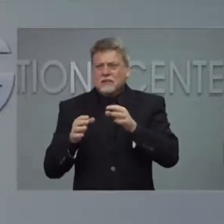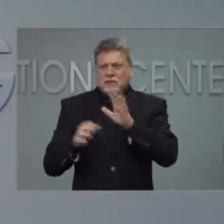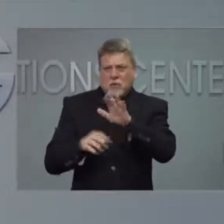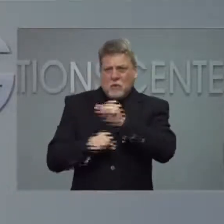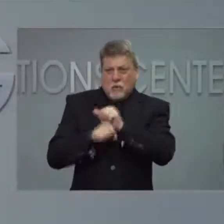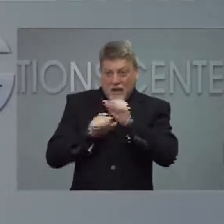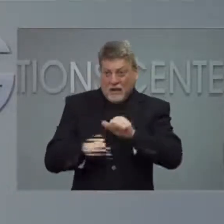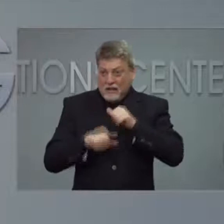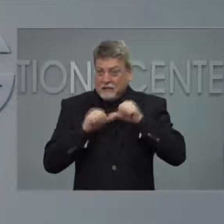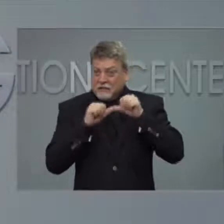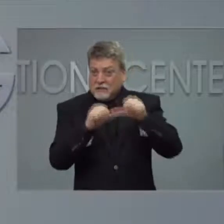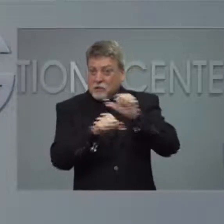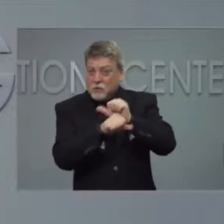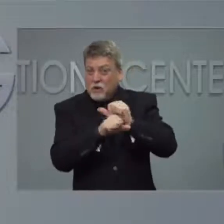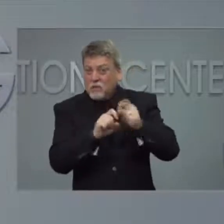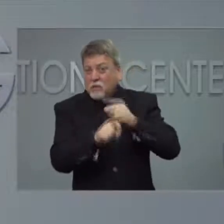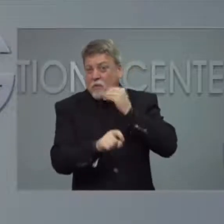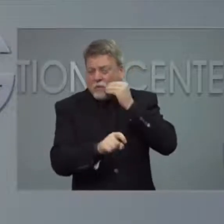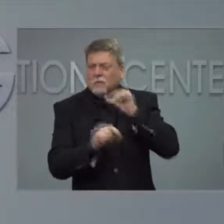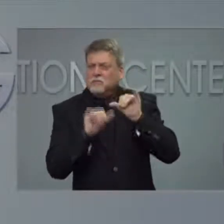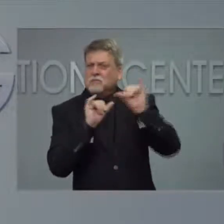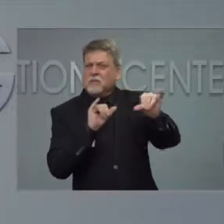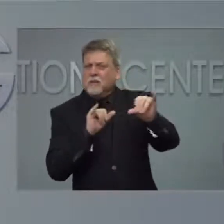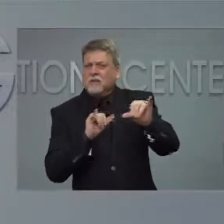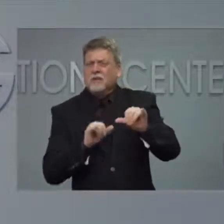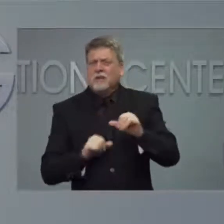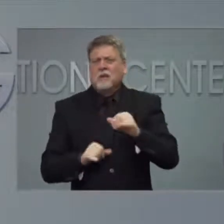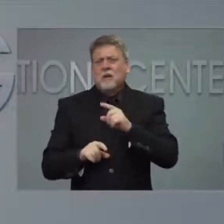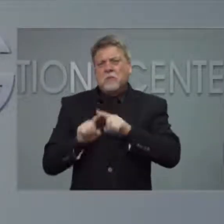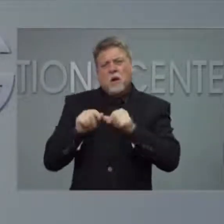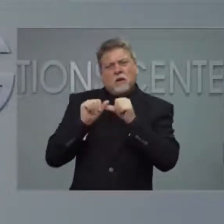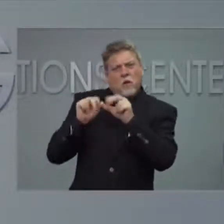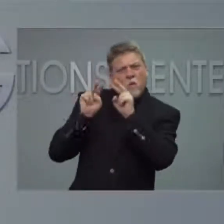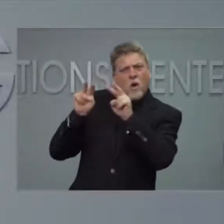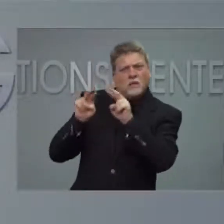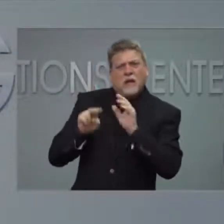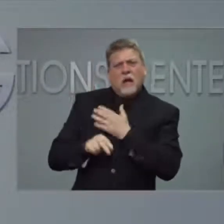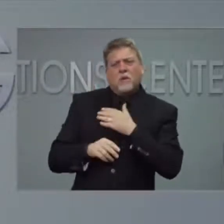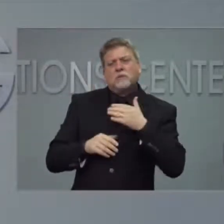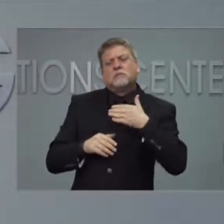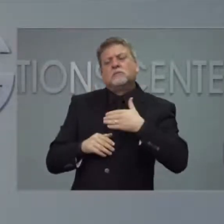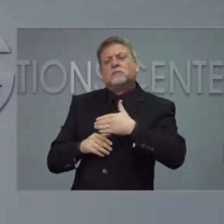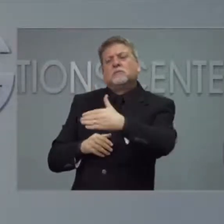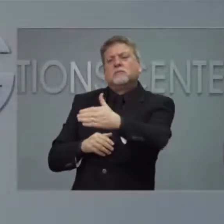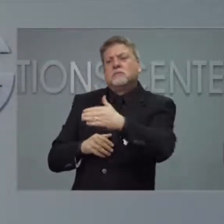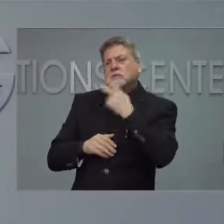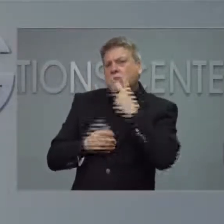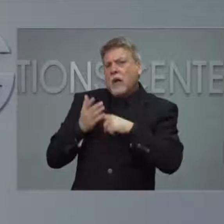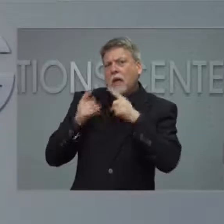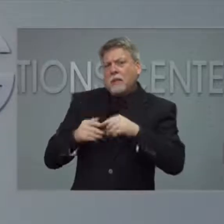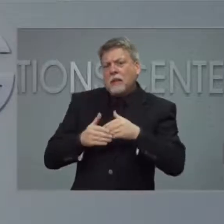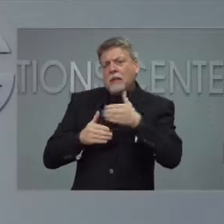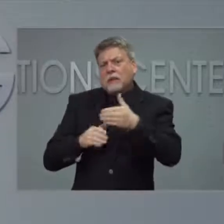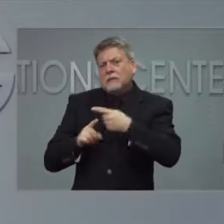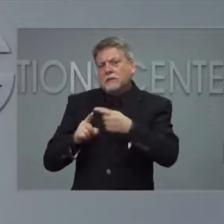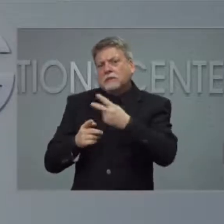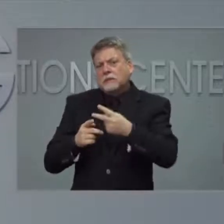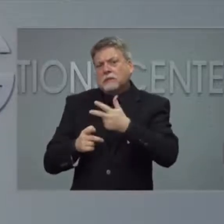we continue to hopefully watch our trends, and we'll see how we evolve over the next number of weeks and months. Thanks.